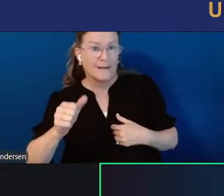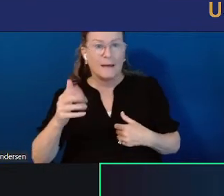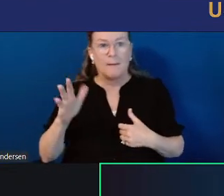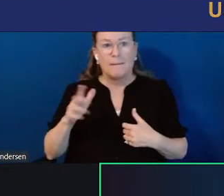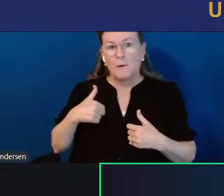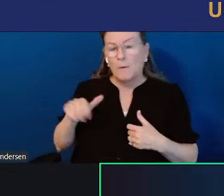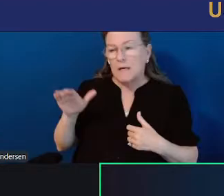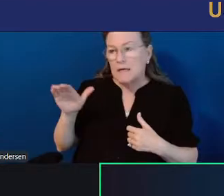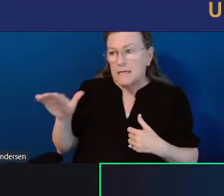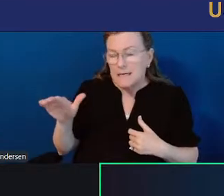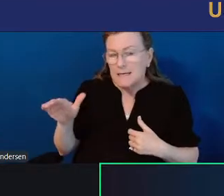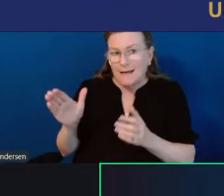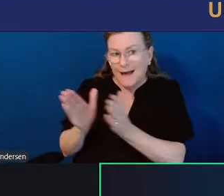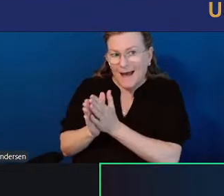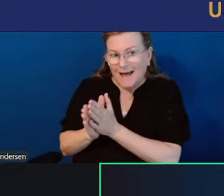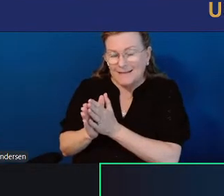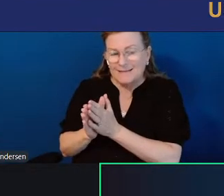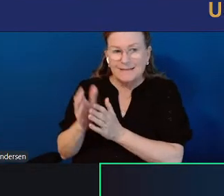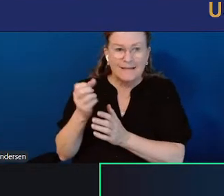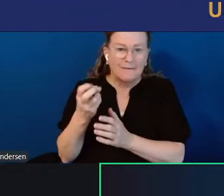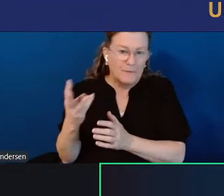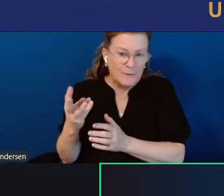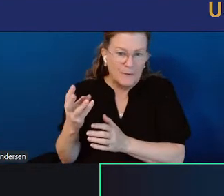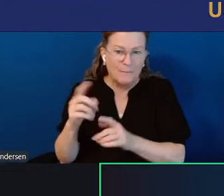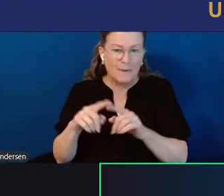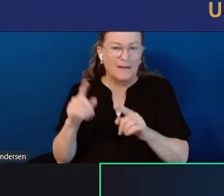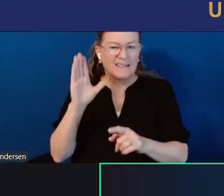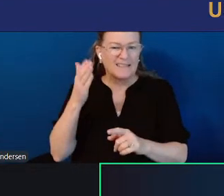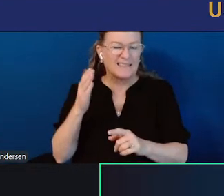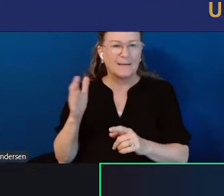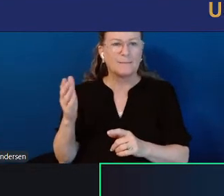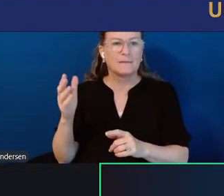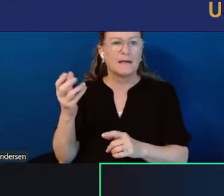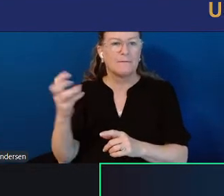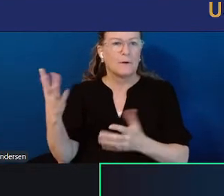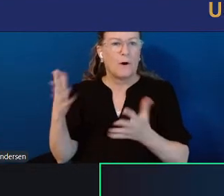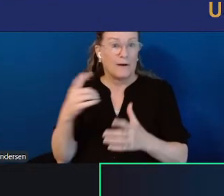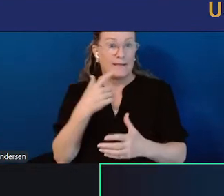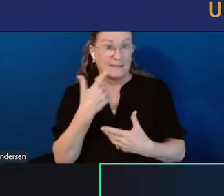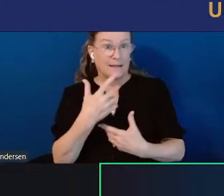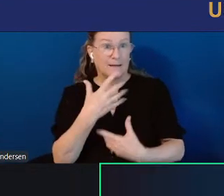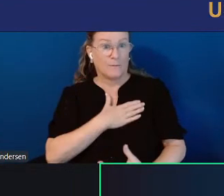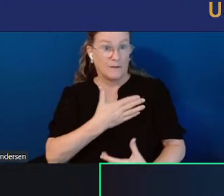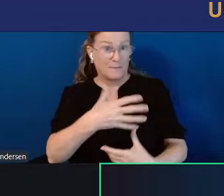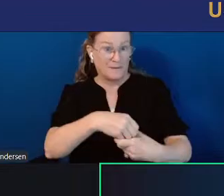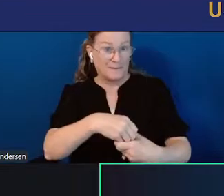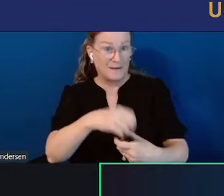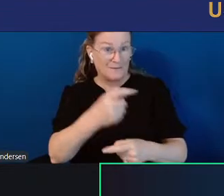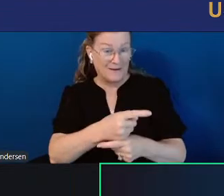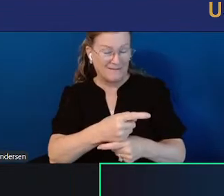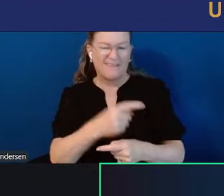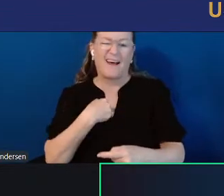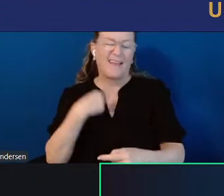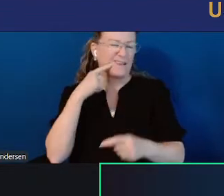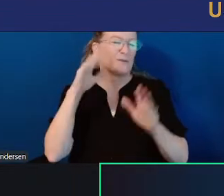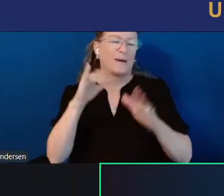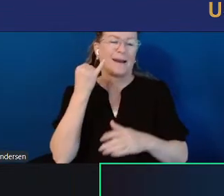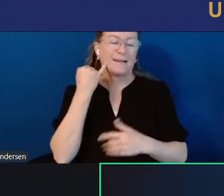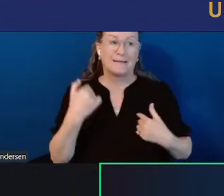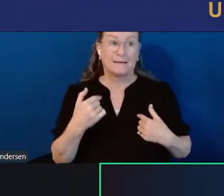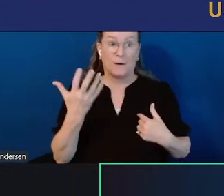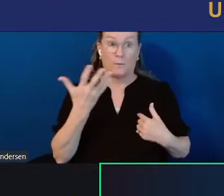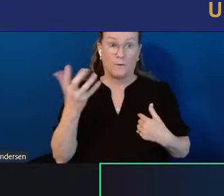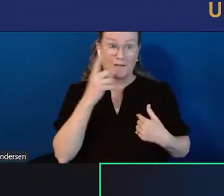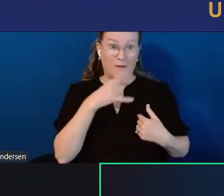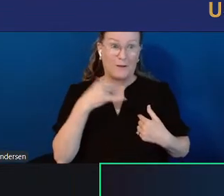or ask if, but it sounds like a couple already have said they want to participate. So I think that's a great idea. I don't know what this looks